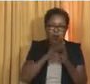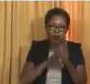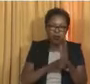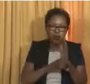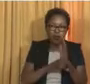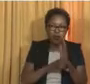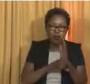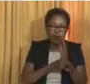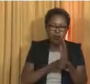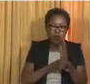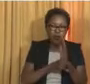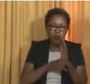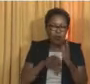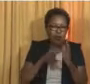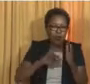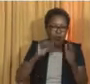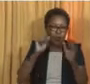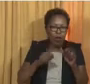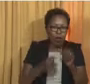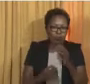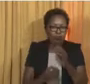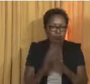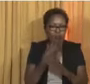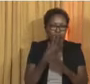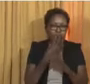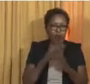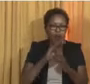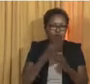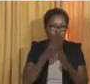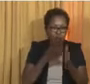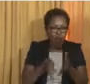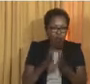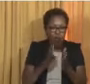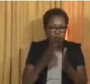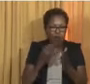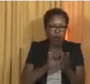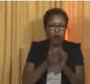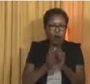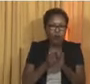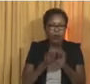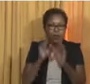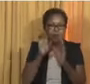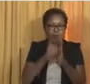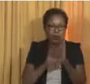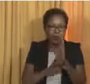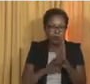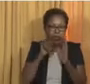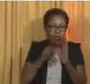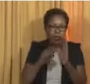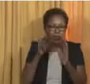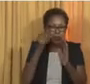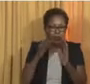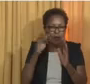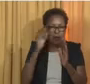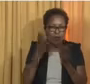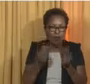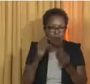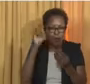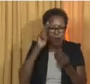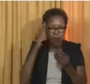fourth pathway for amending the Constitution. This is for the simple reason that in our constitutional